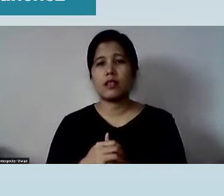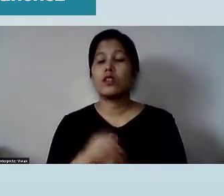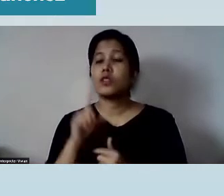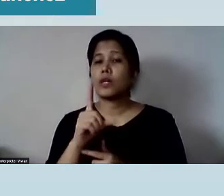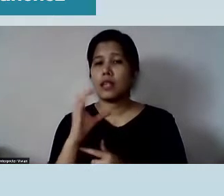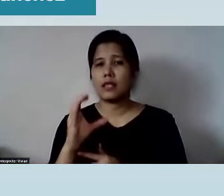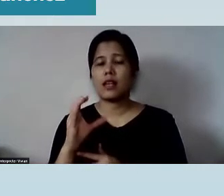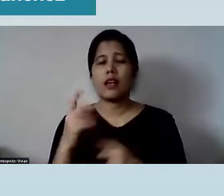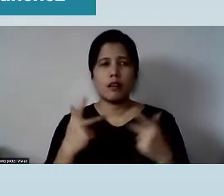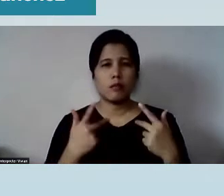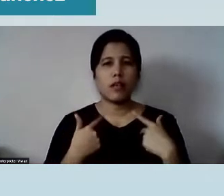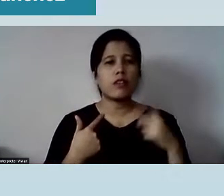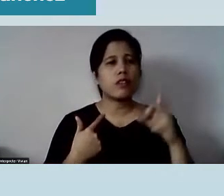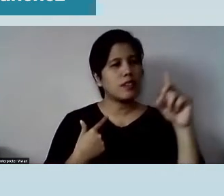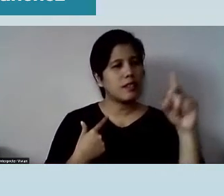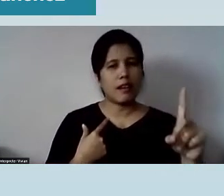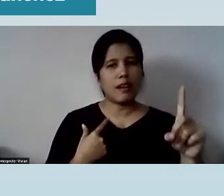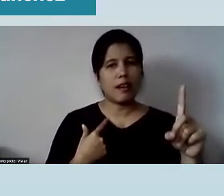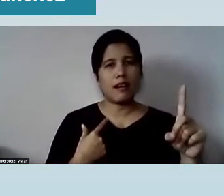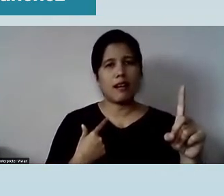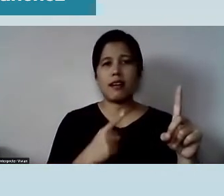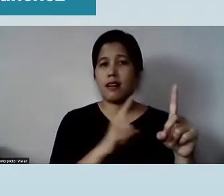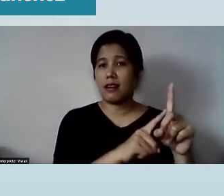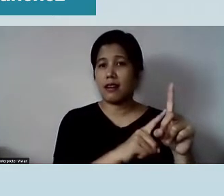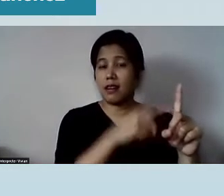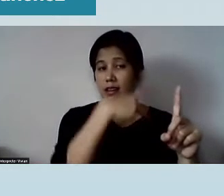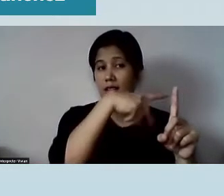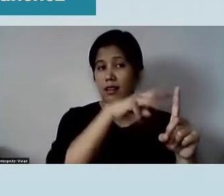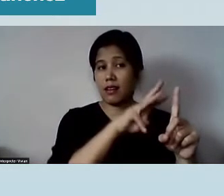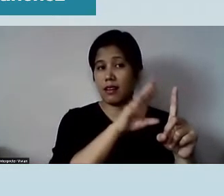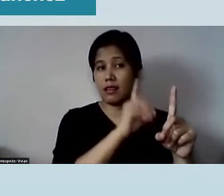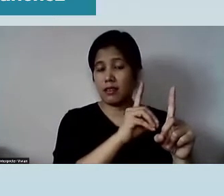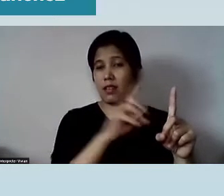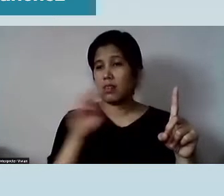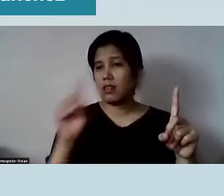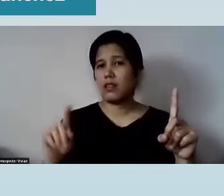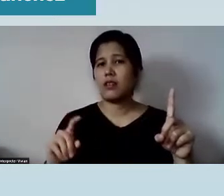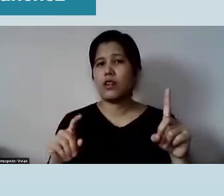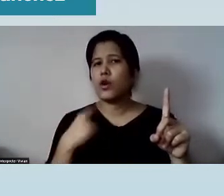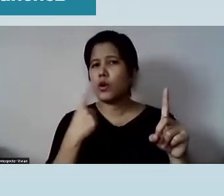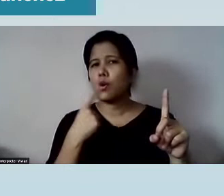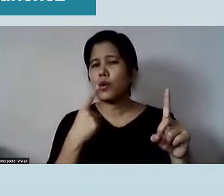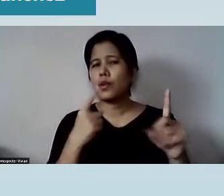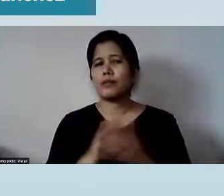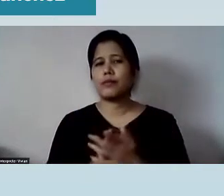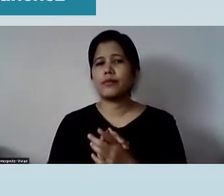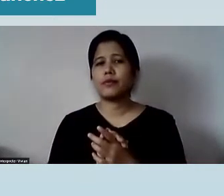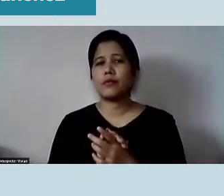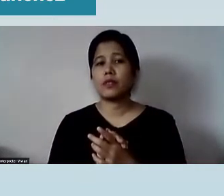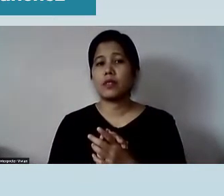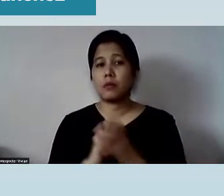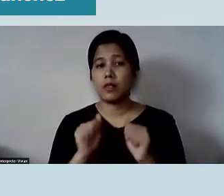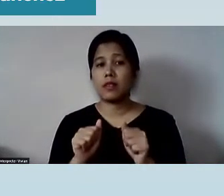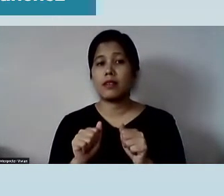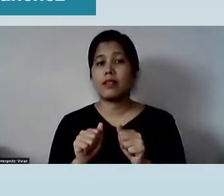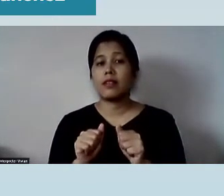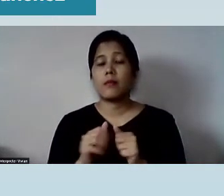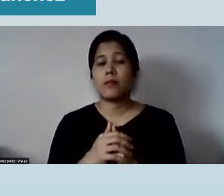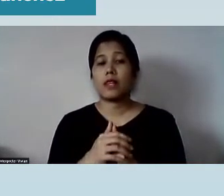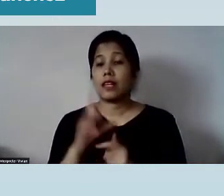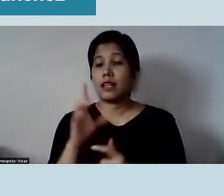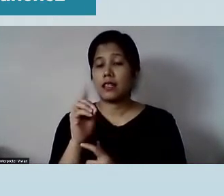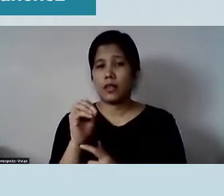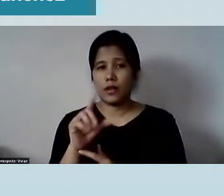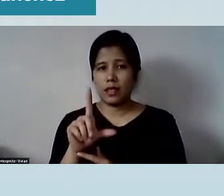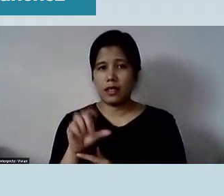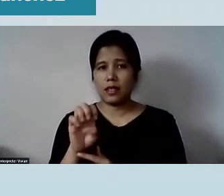100, dapat mayroon kang isa talaga dyan. And who are the mandated agencies? So the Department of Labor on the part